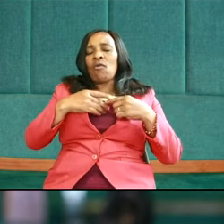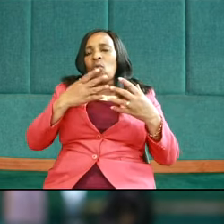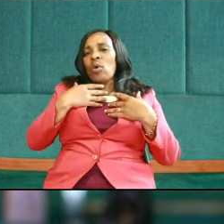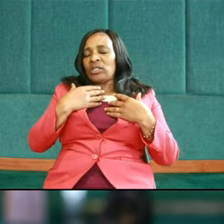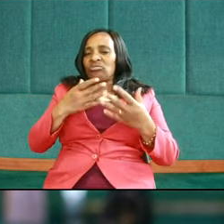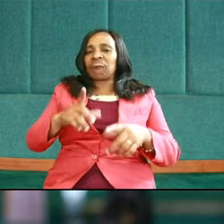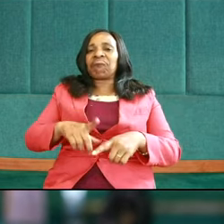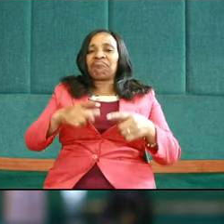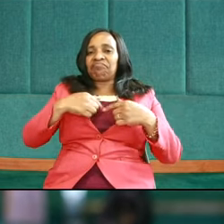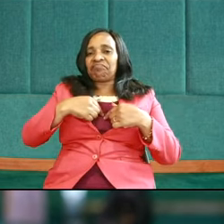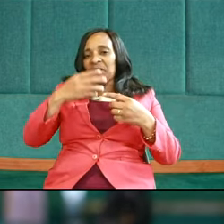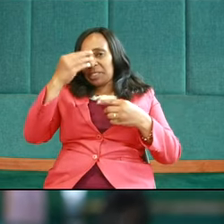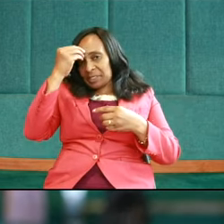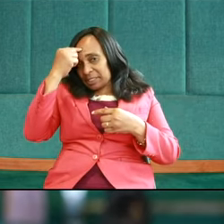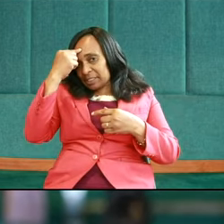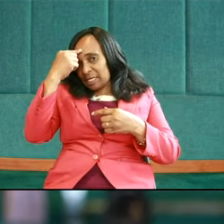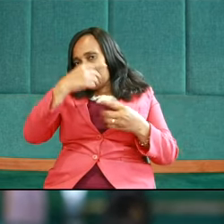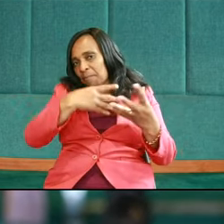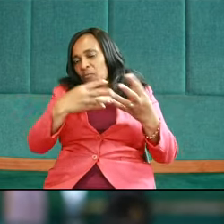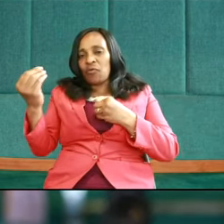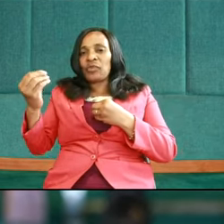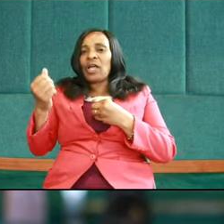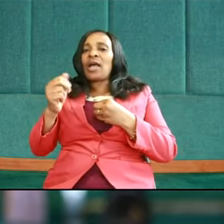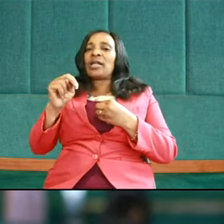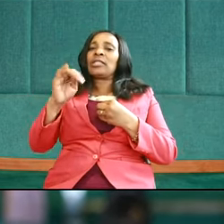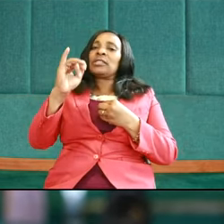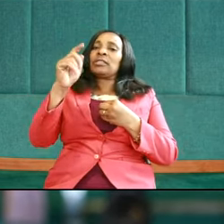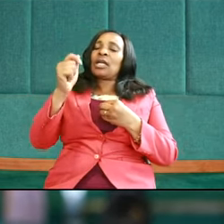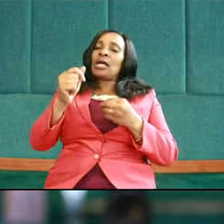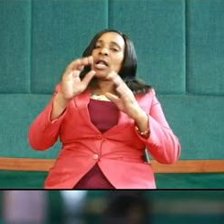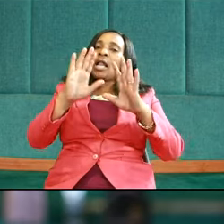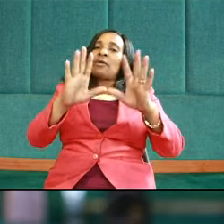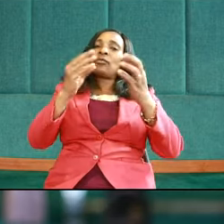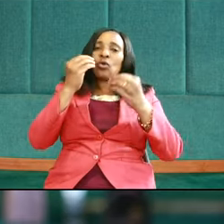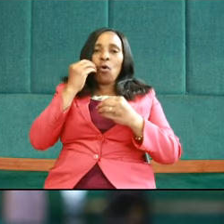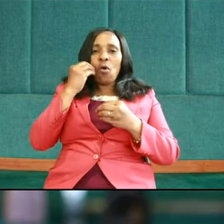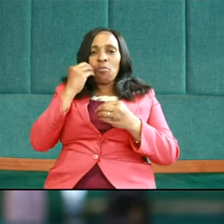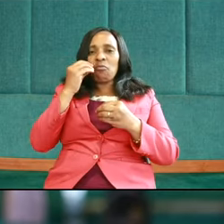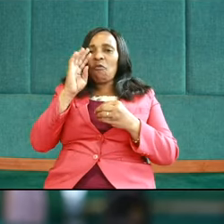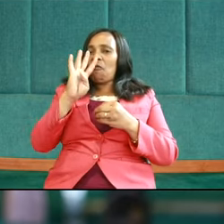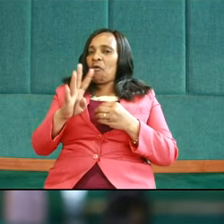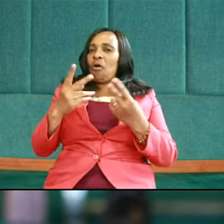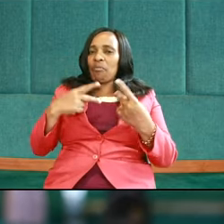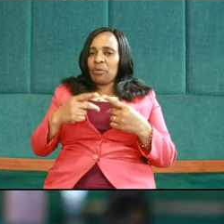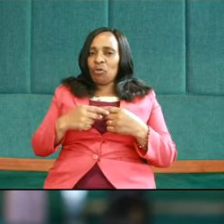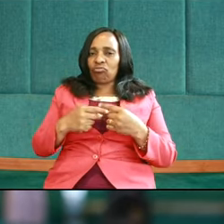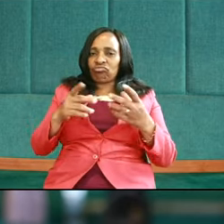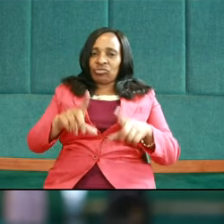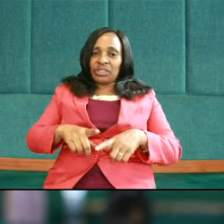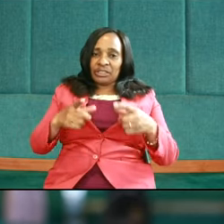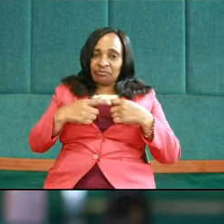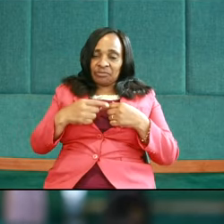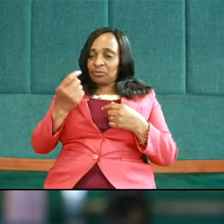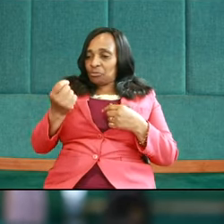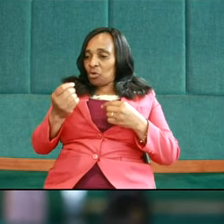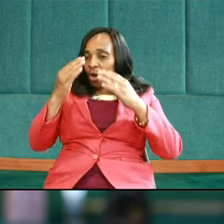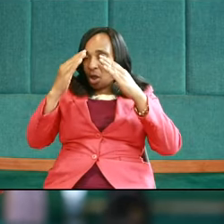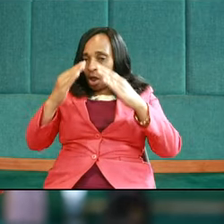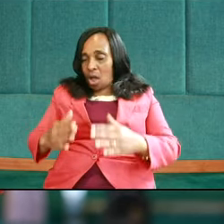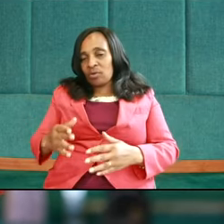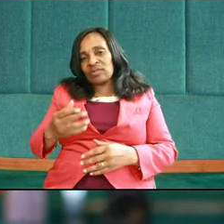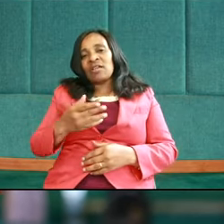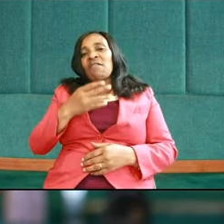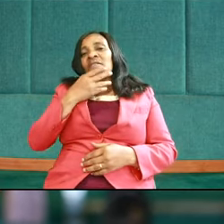work. Asmita was left at home. Now only four people lived in the small teen house: father,